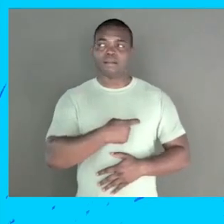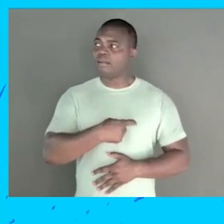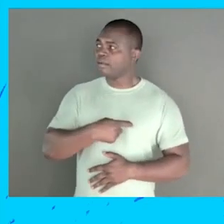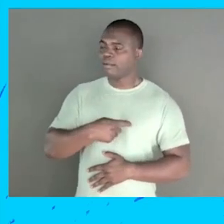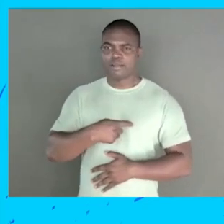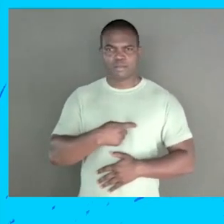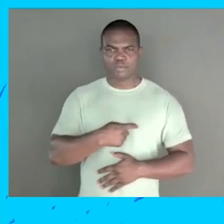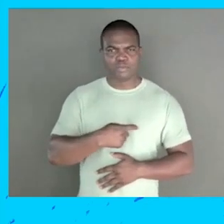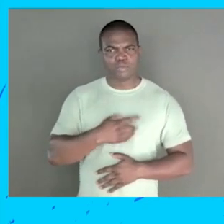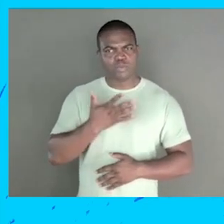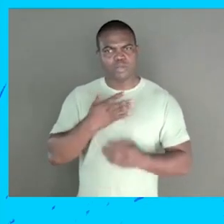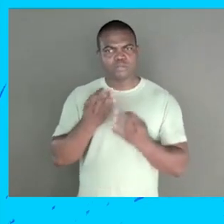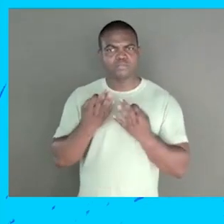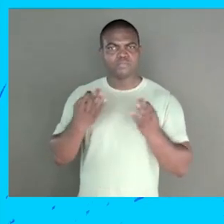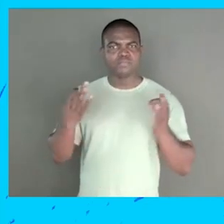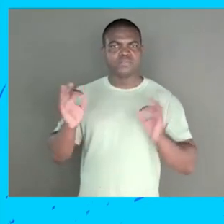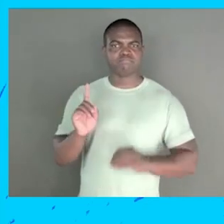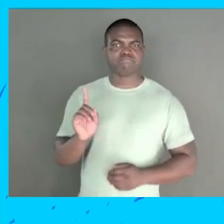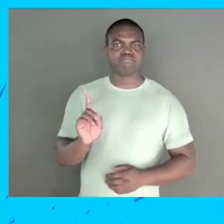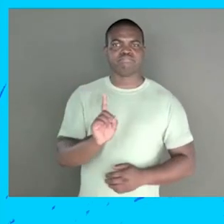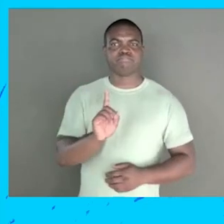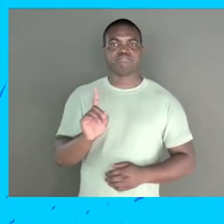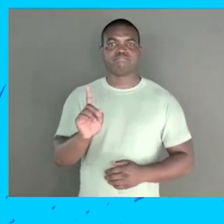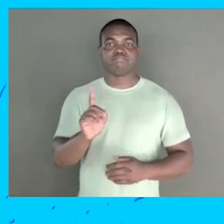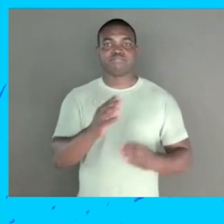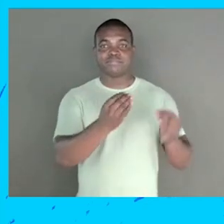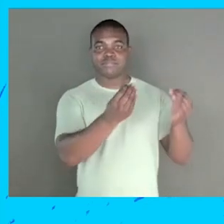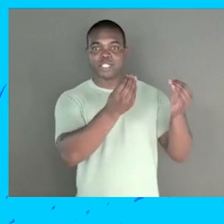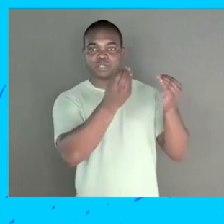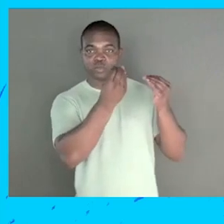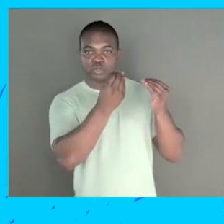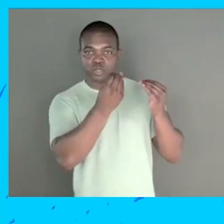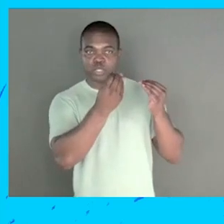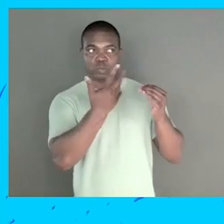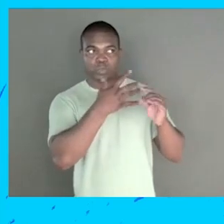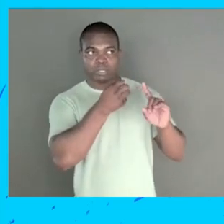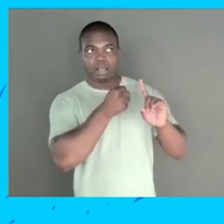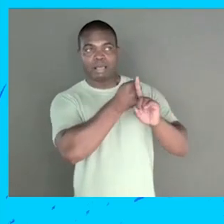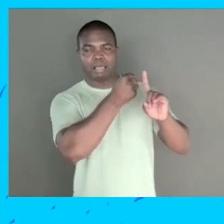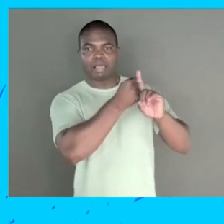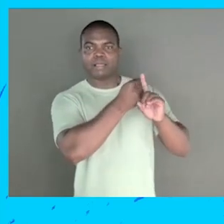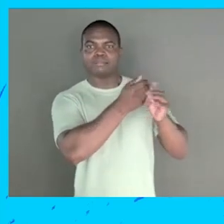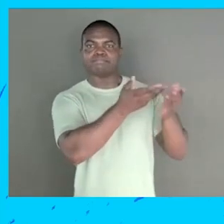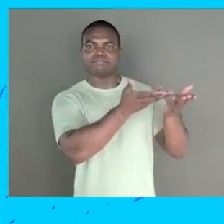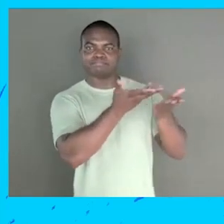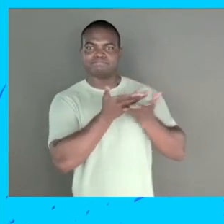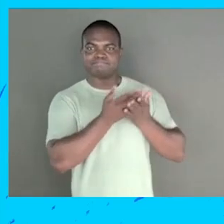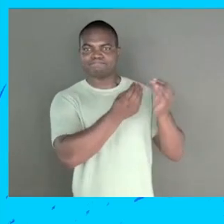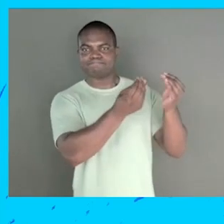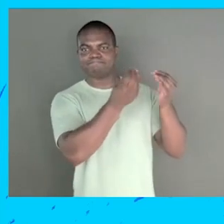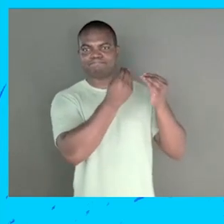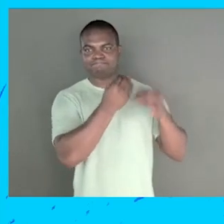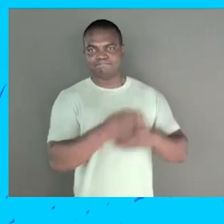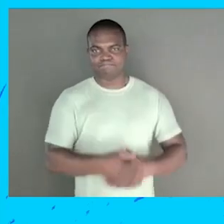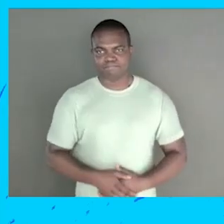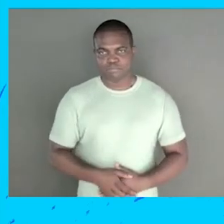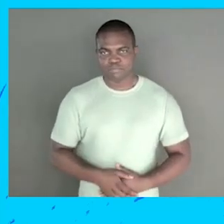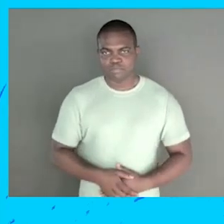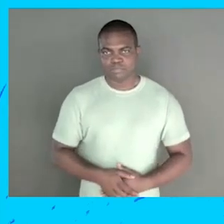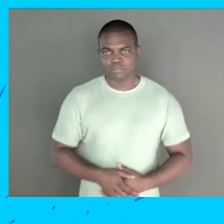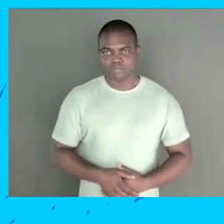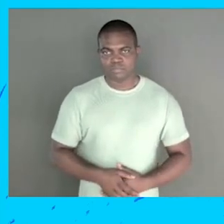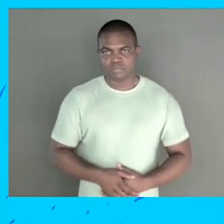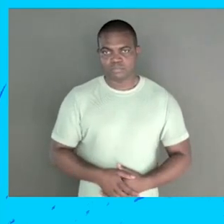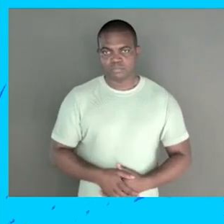without piercing looks from others. We will grow. No more being shut behind doors where unspeakable